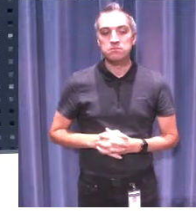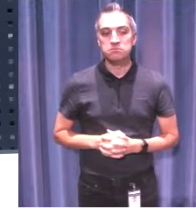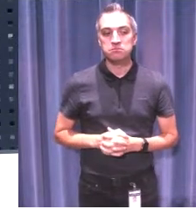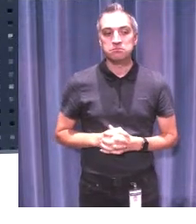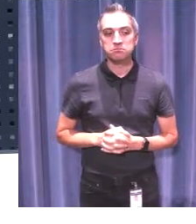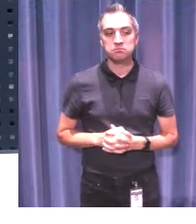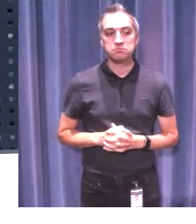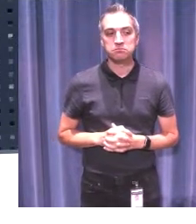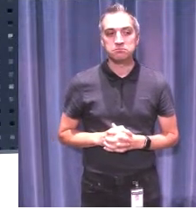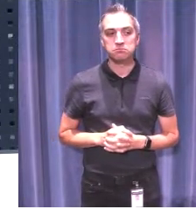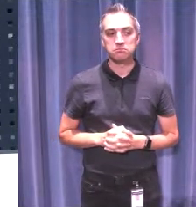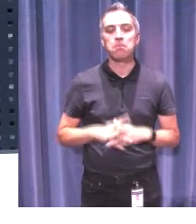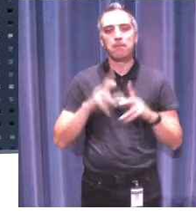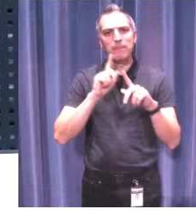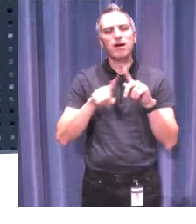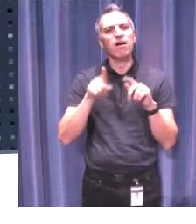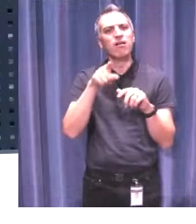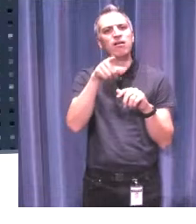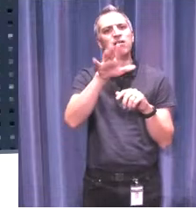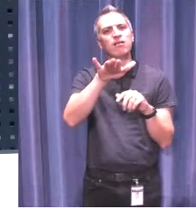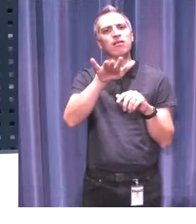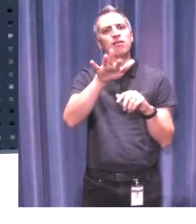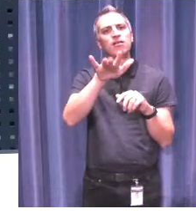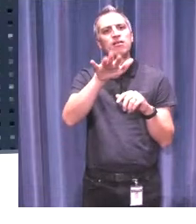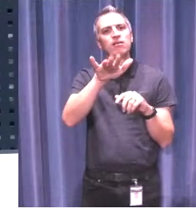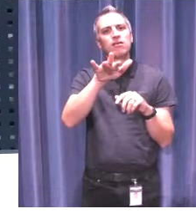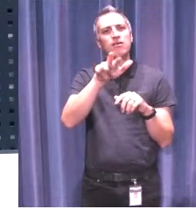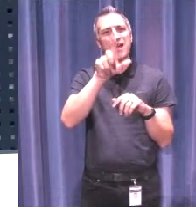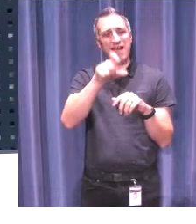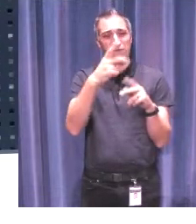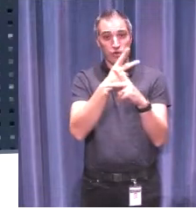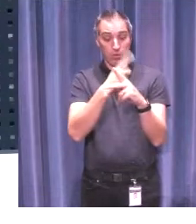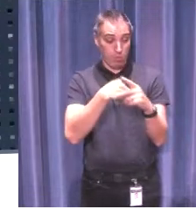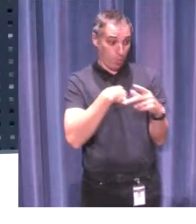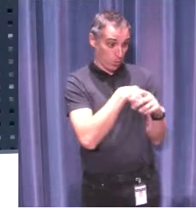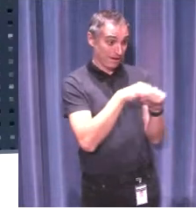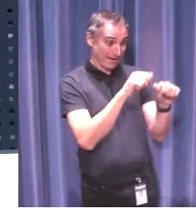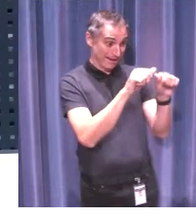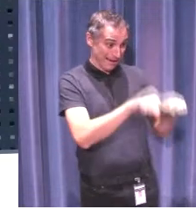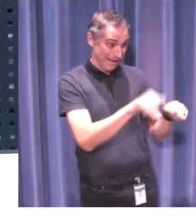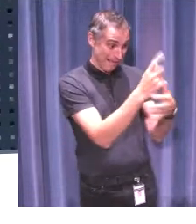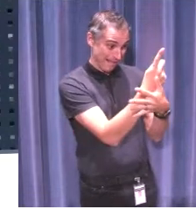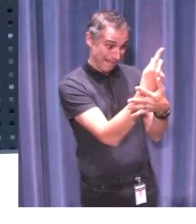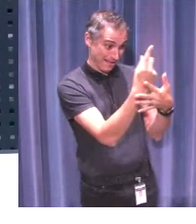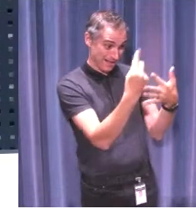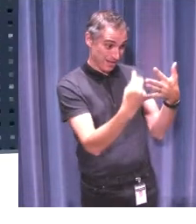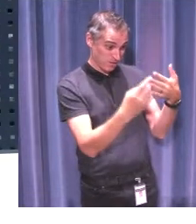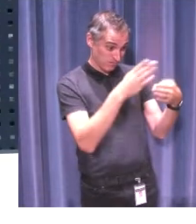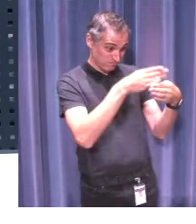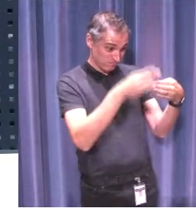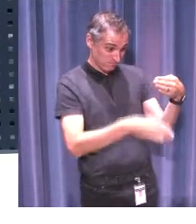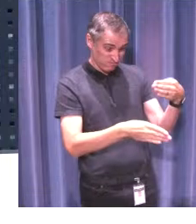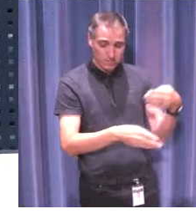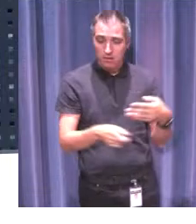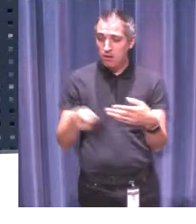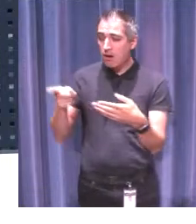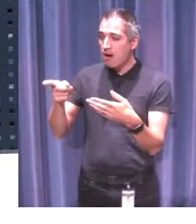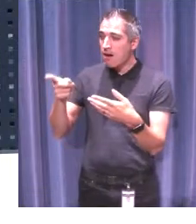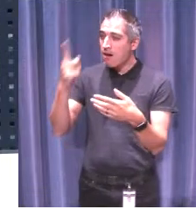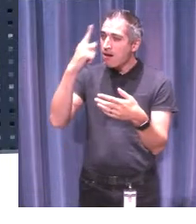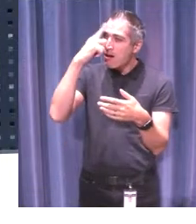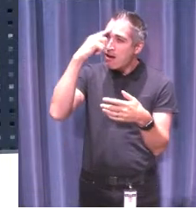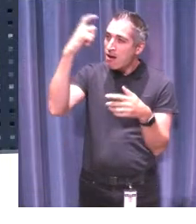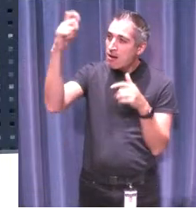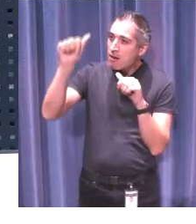So it's a matching of what can you do and what might be possible. And I